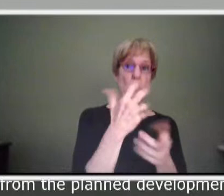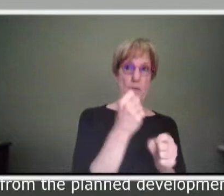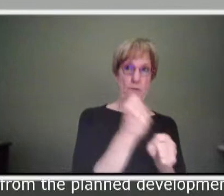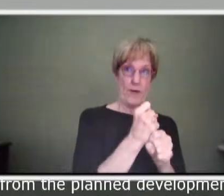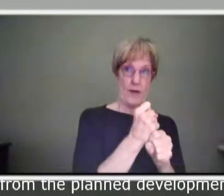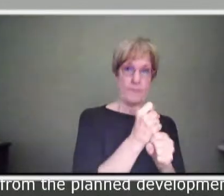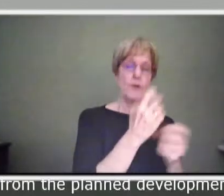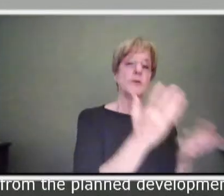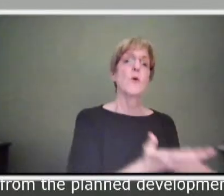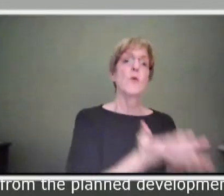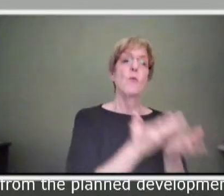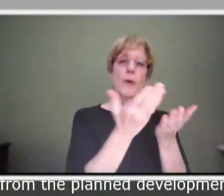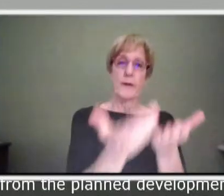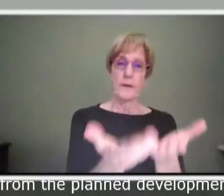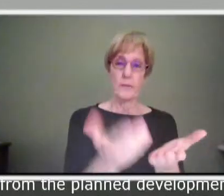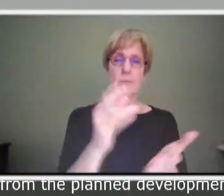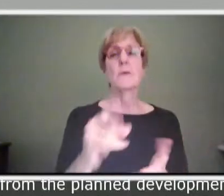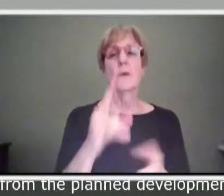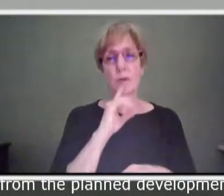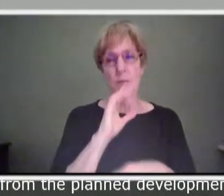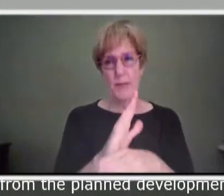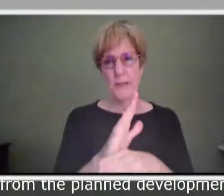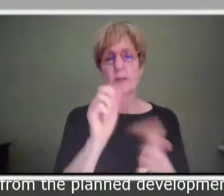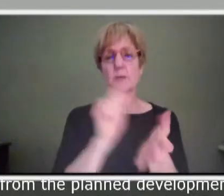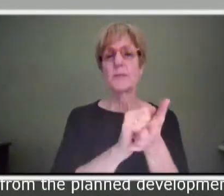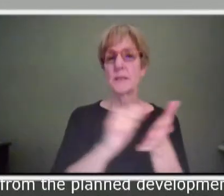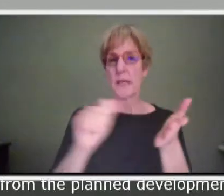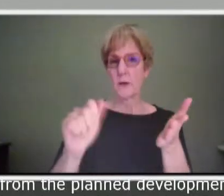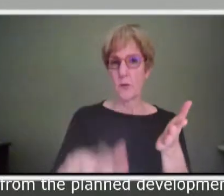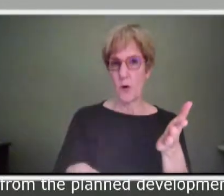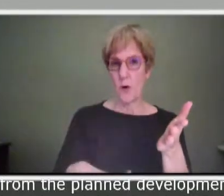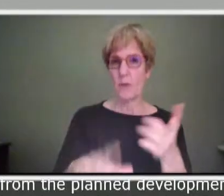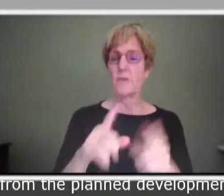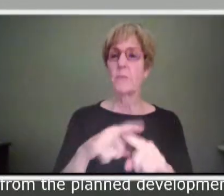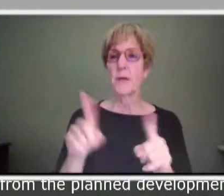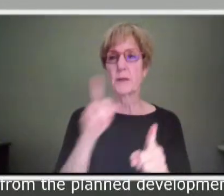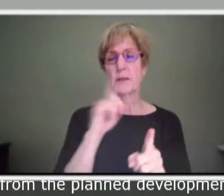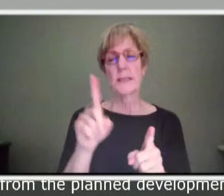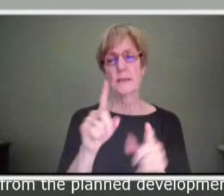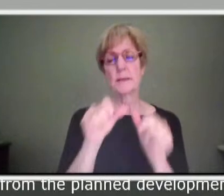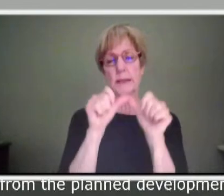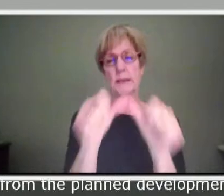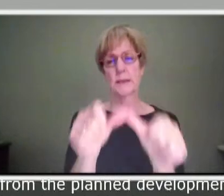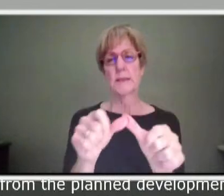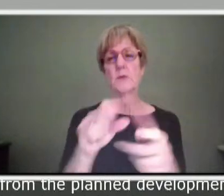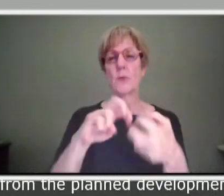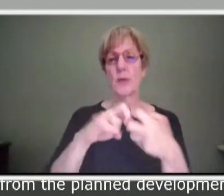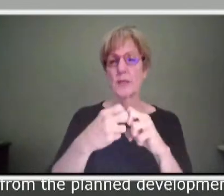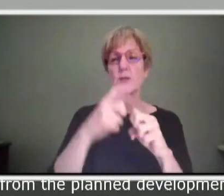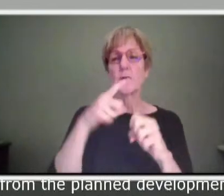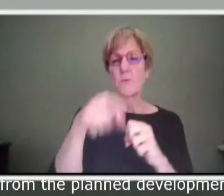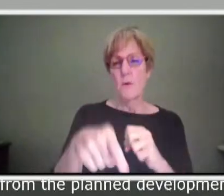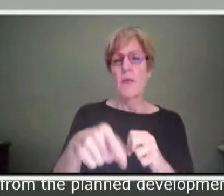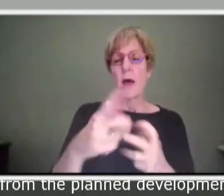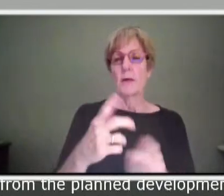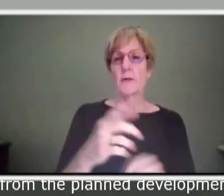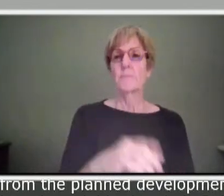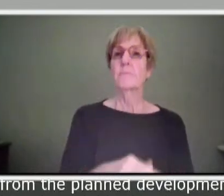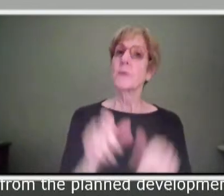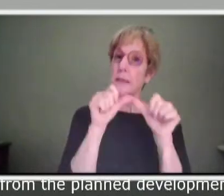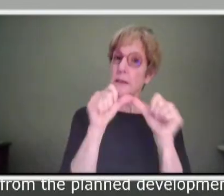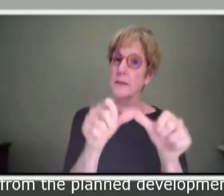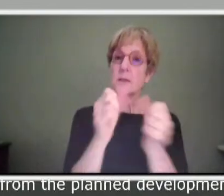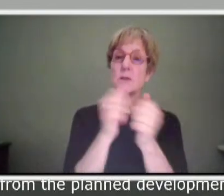over. Those have been committed to be taken off, but that is an outstanding issue for us to just get that addressed. It is consistent with the Community